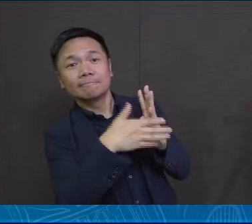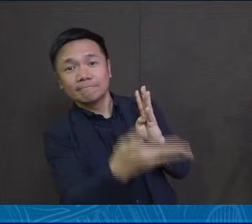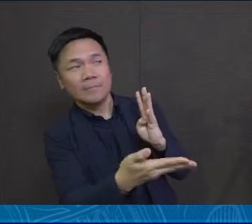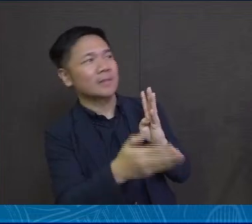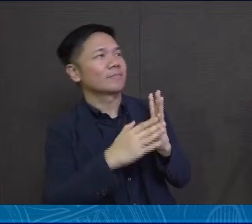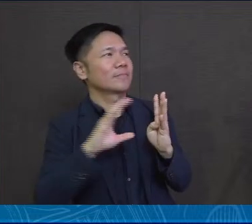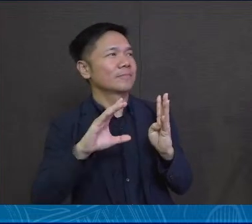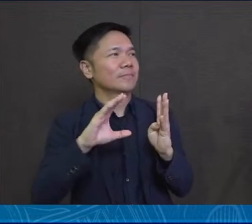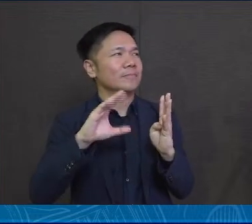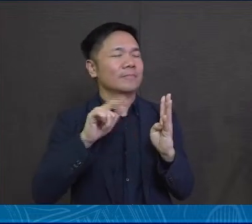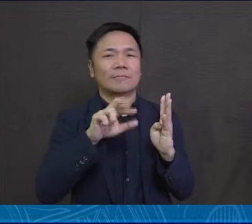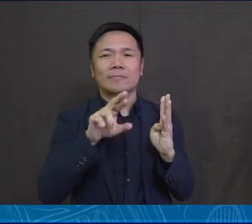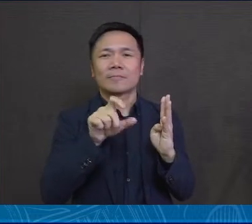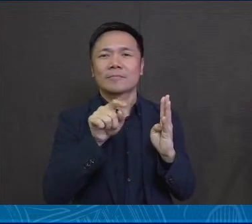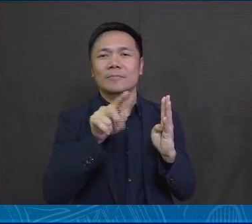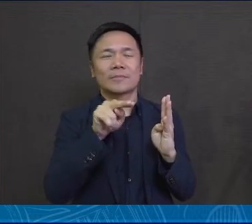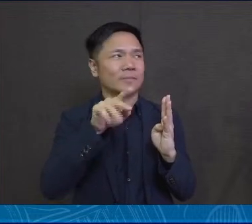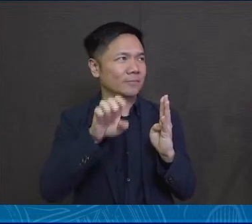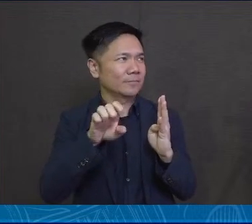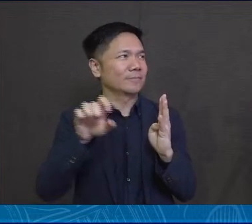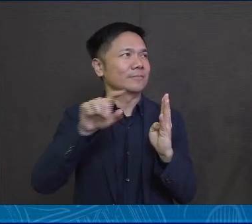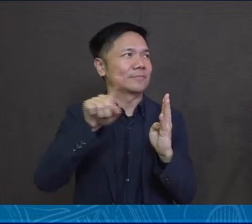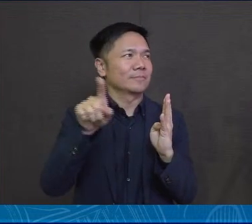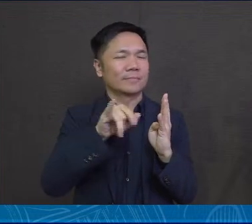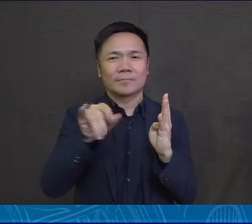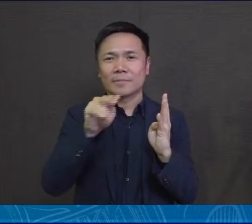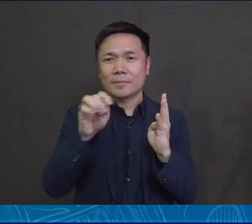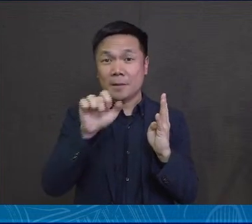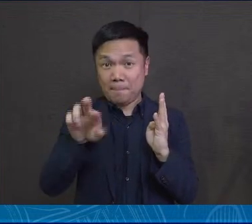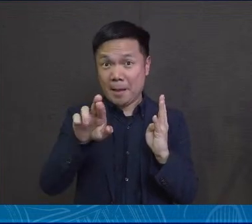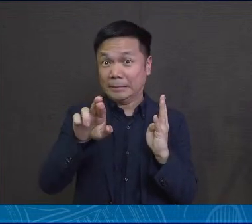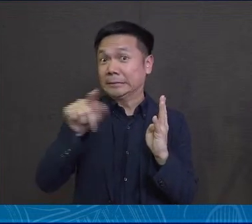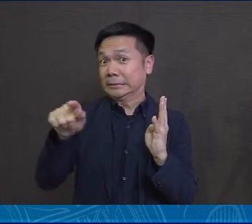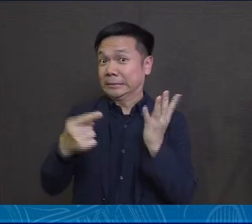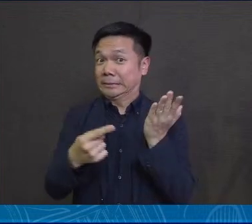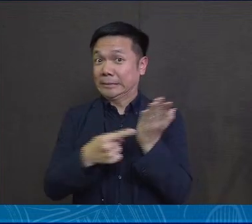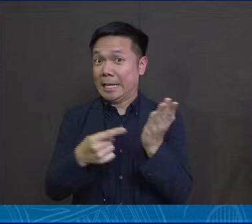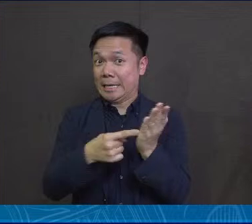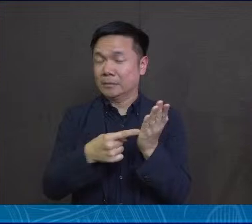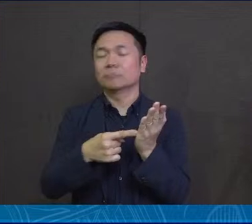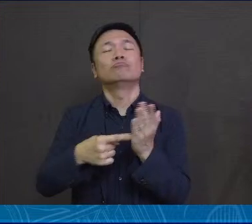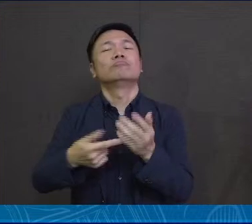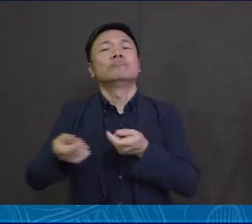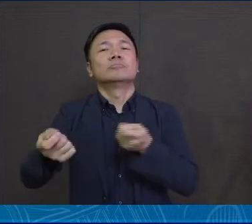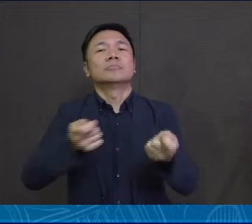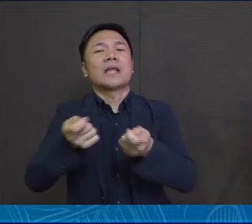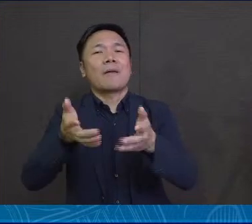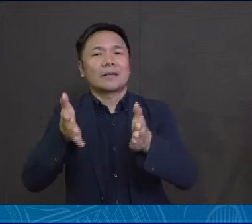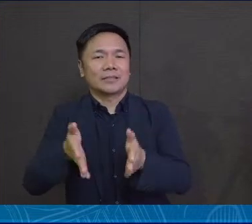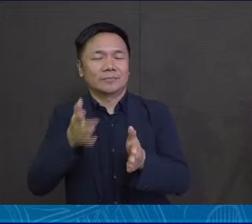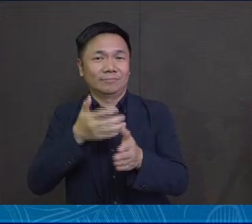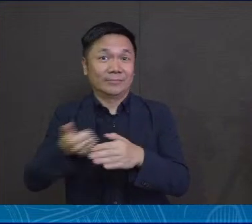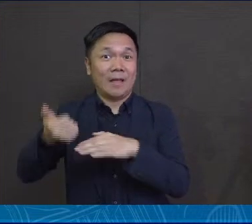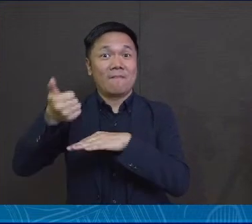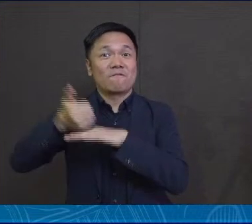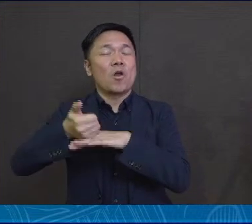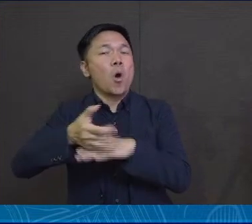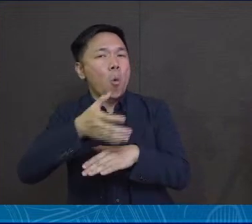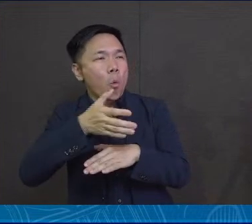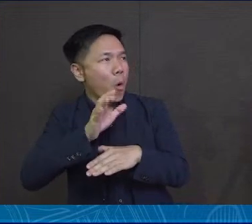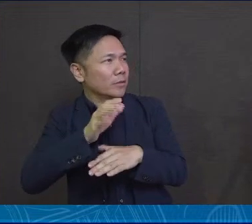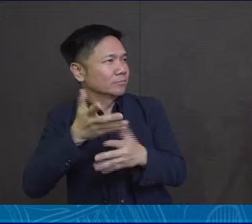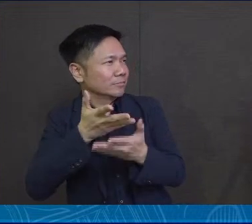Ms. Christine Zimmer, who is the Technical Director, Watershed Risk Management and CVC